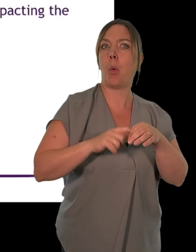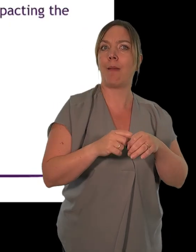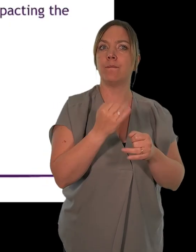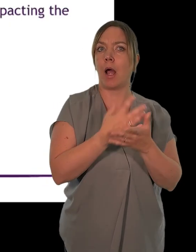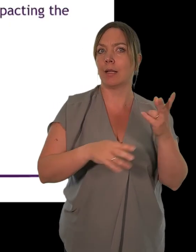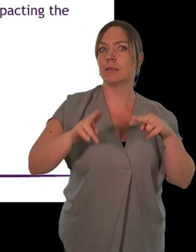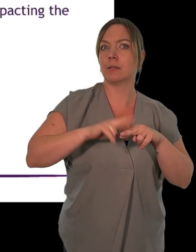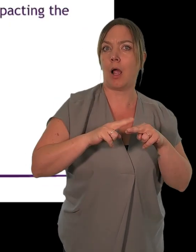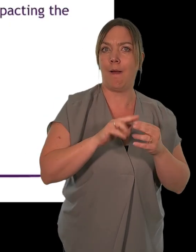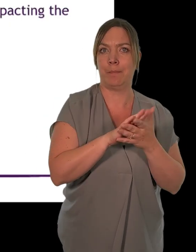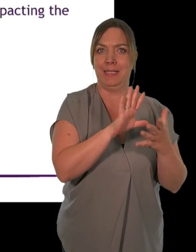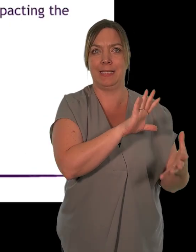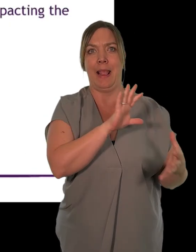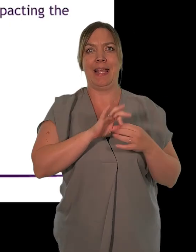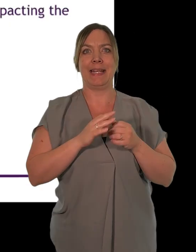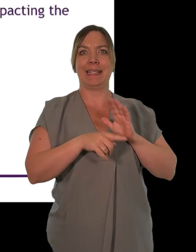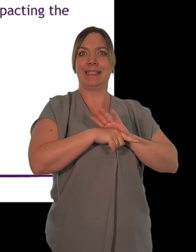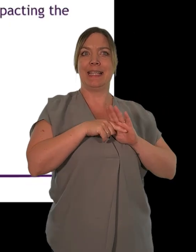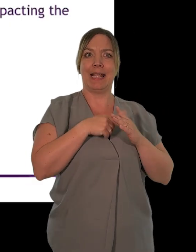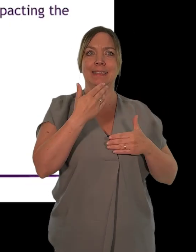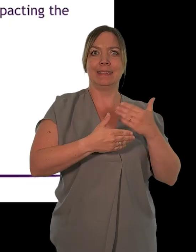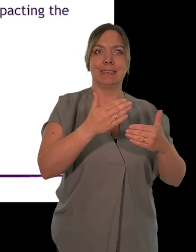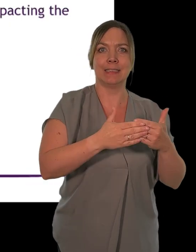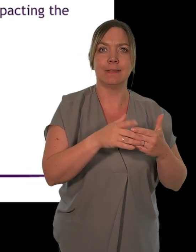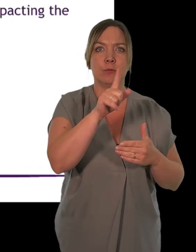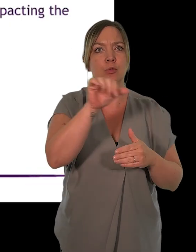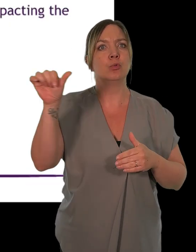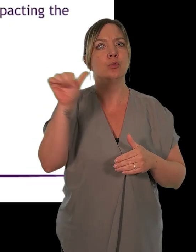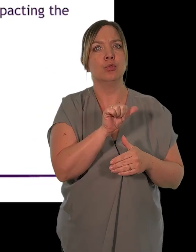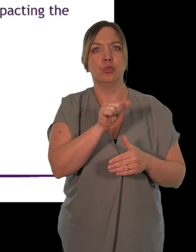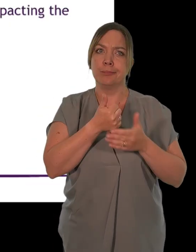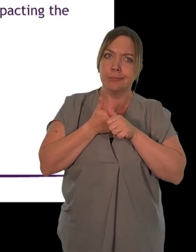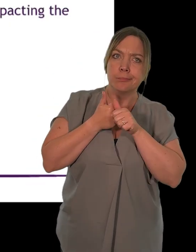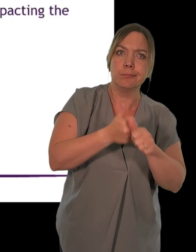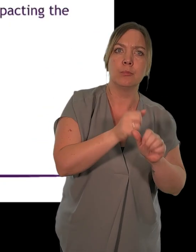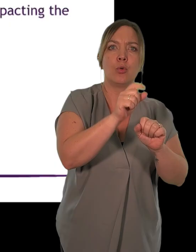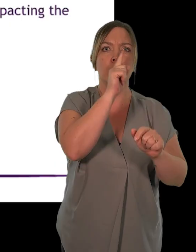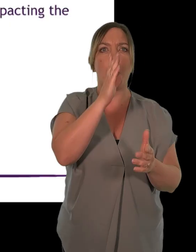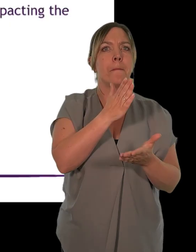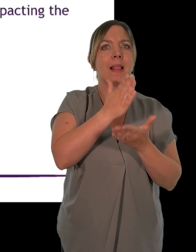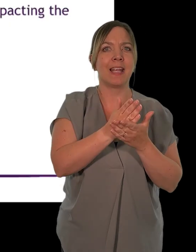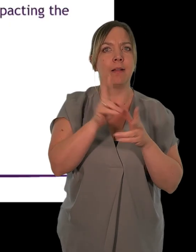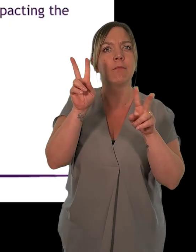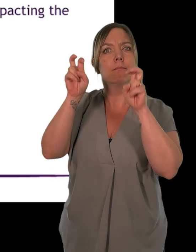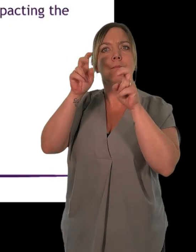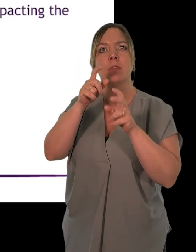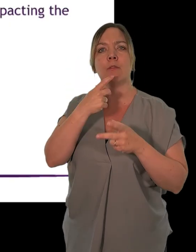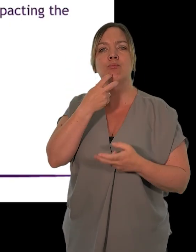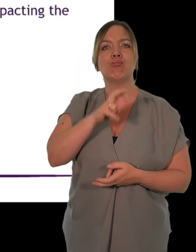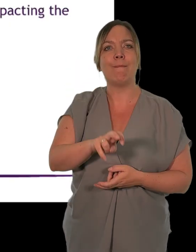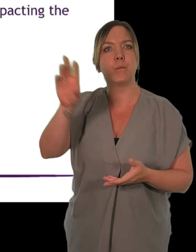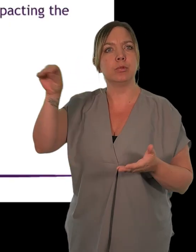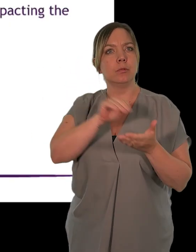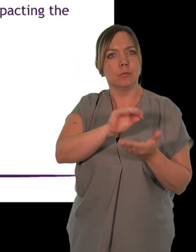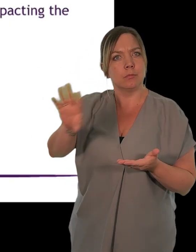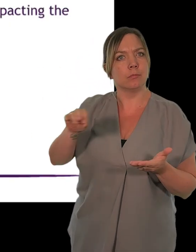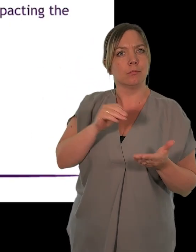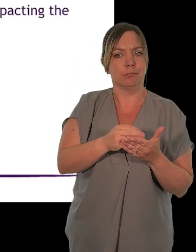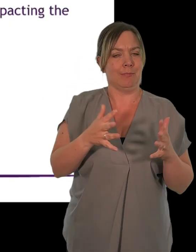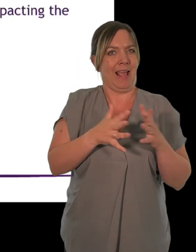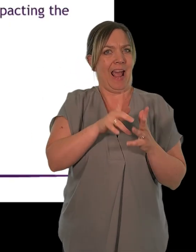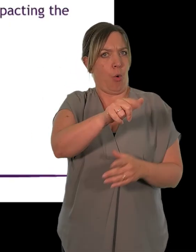case. You could show knowledge of why there is a shortage of qualified staff as part of your